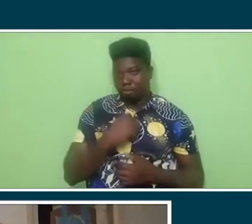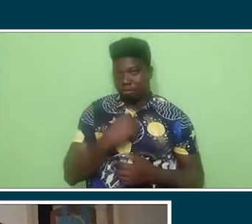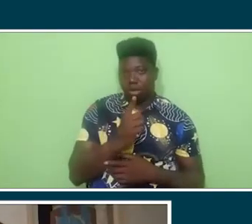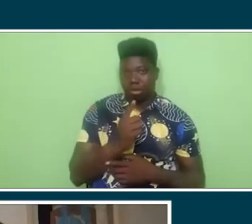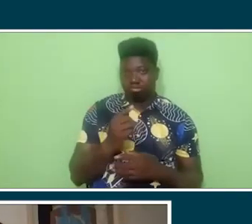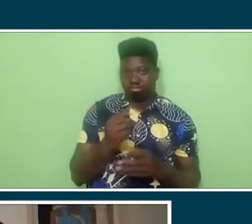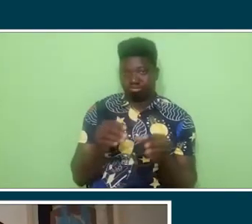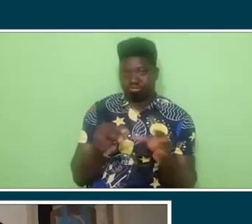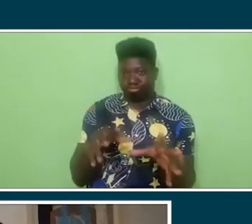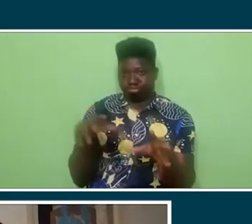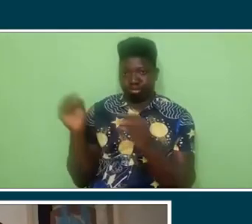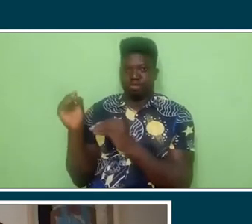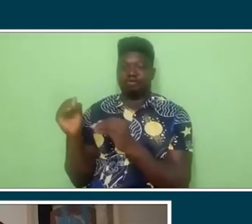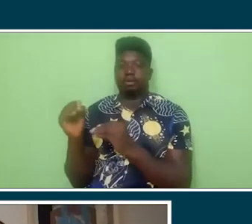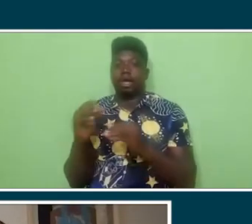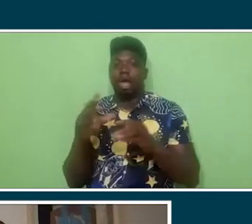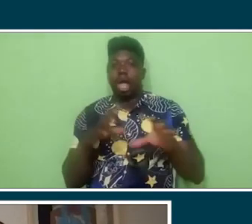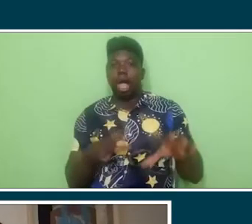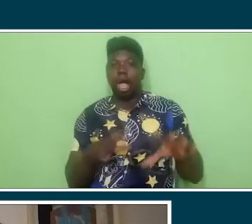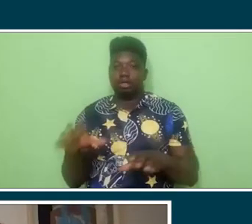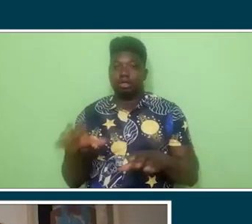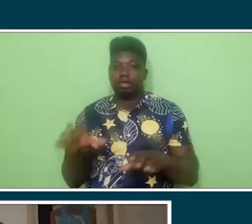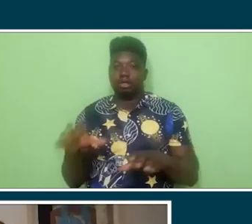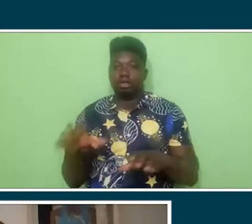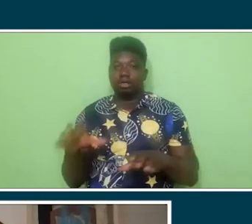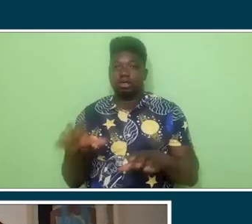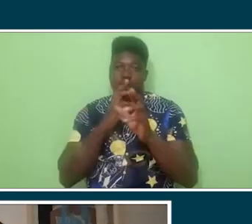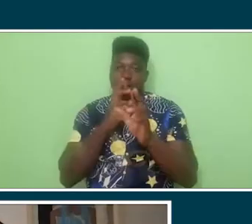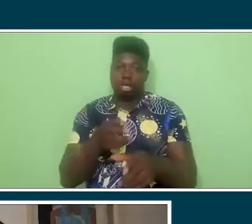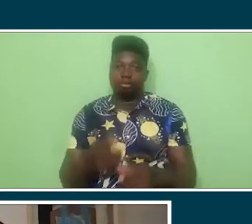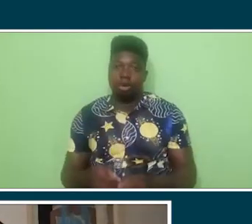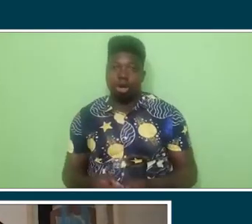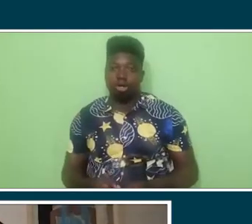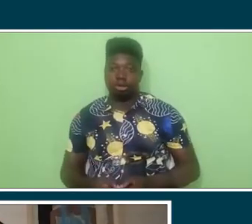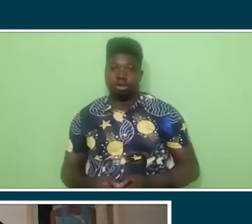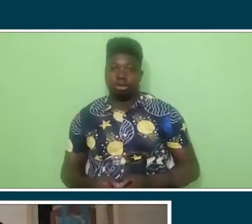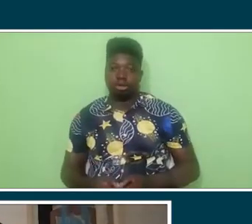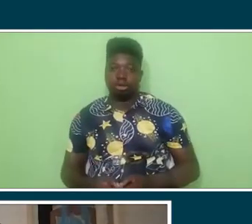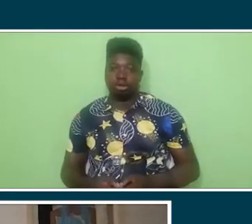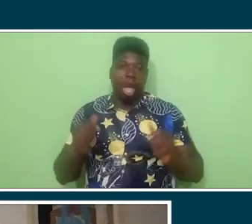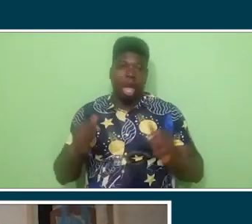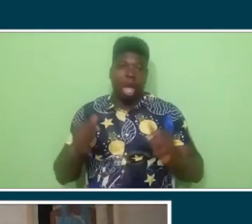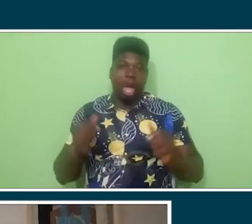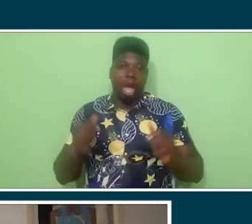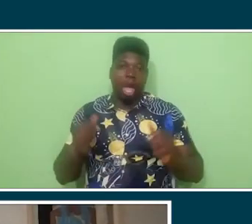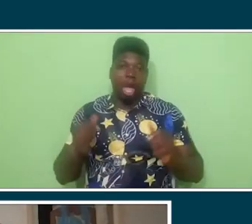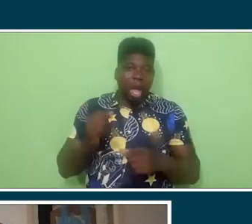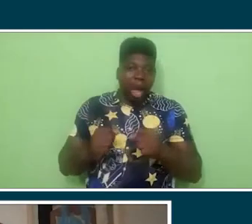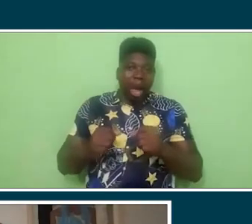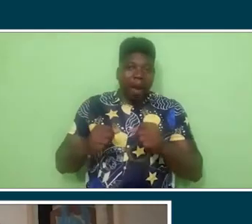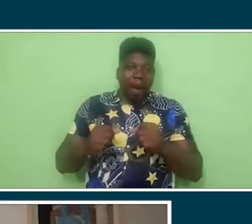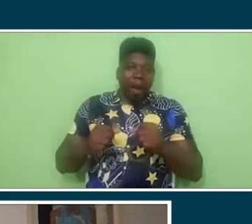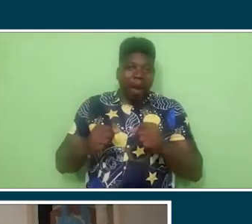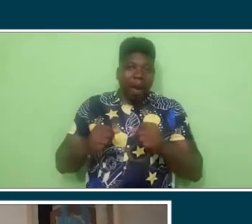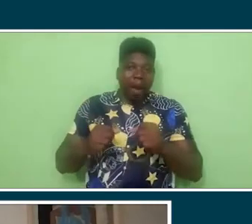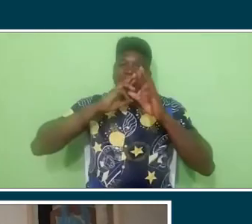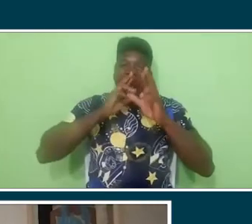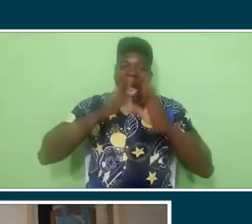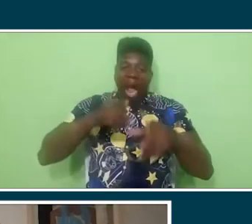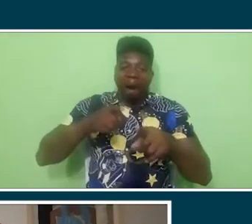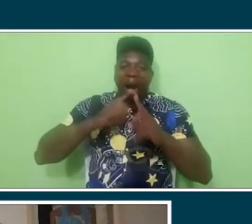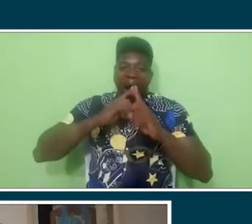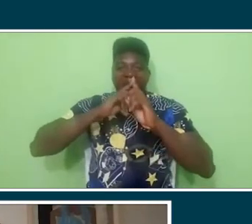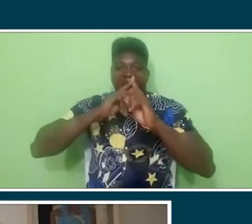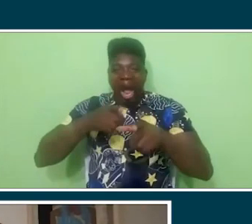response ability, which is the ability to respond. And so coming from